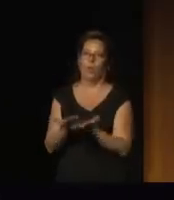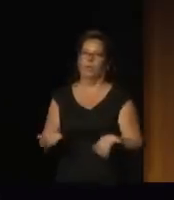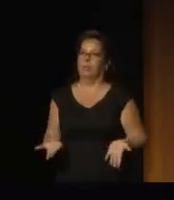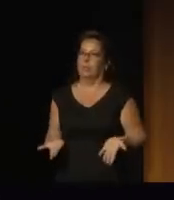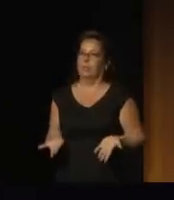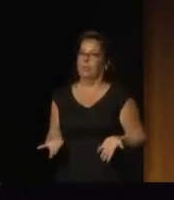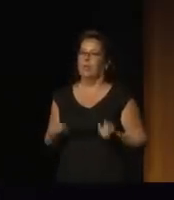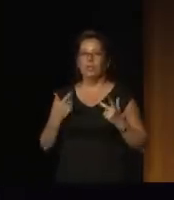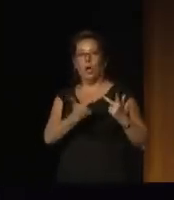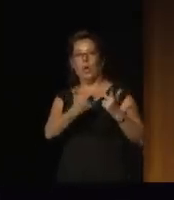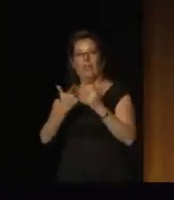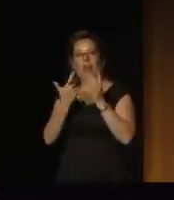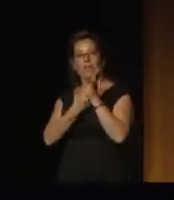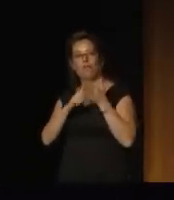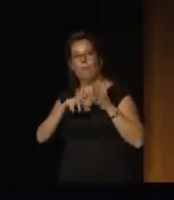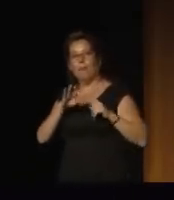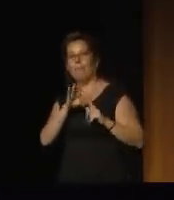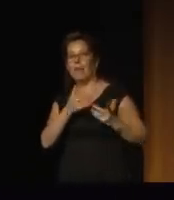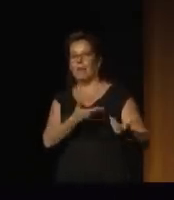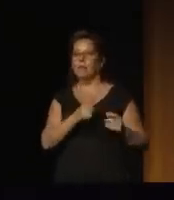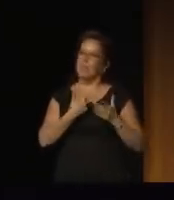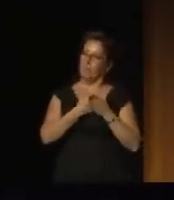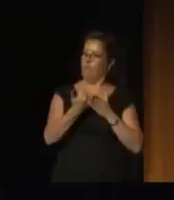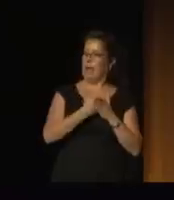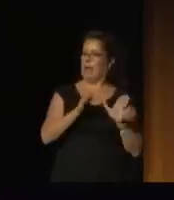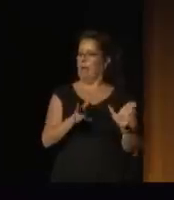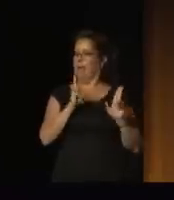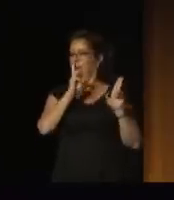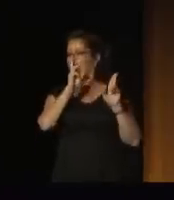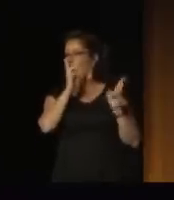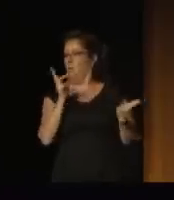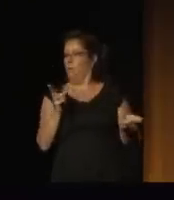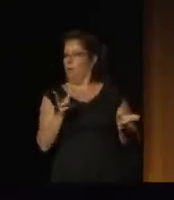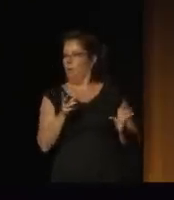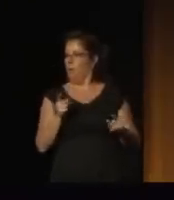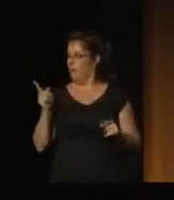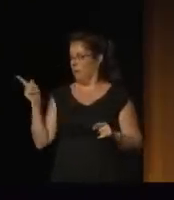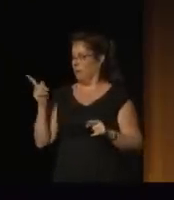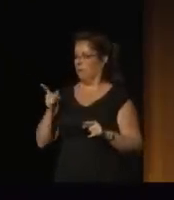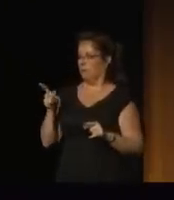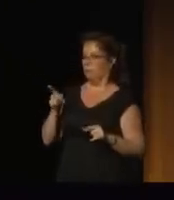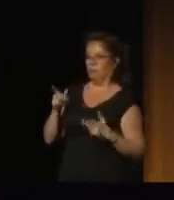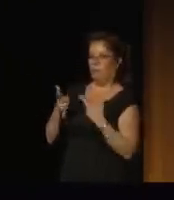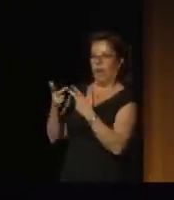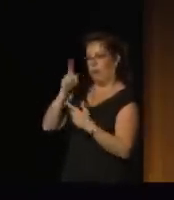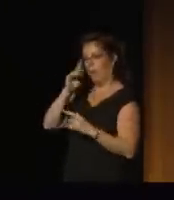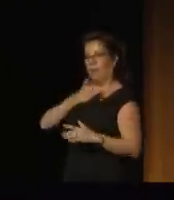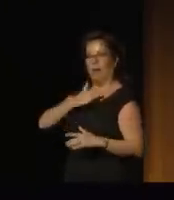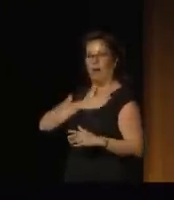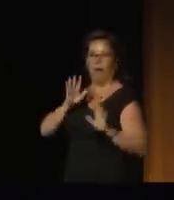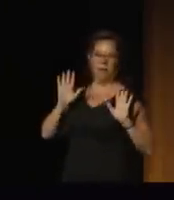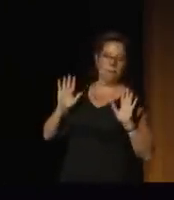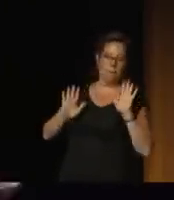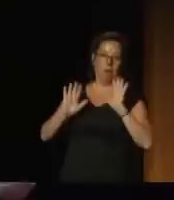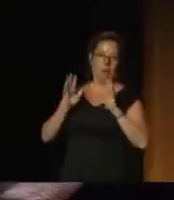other Republicans, you know, the regular Republicans who you seem to like, but I love the idea that Paul Ryan is a good